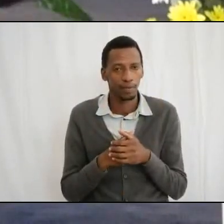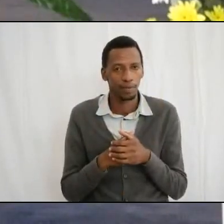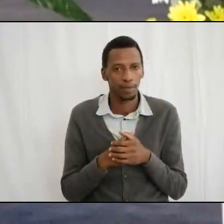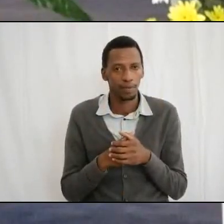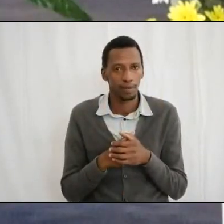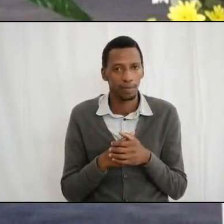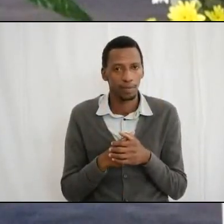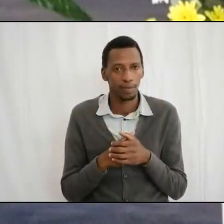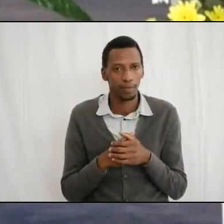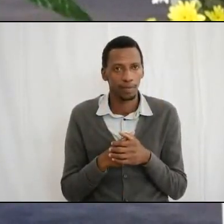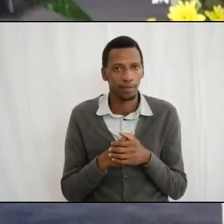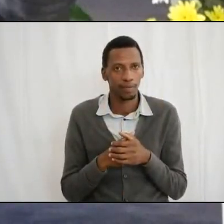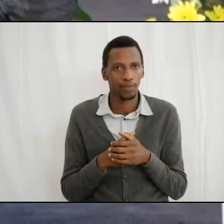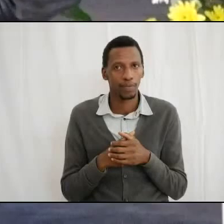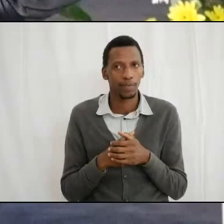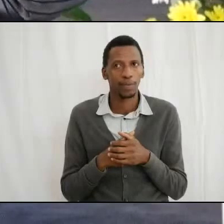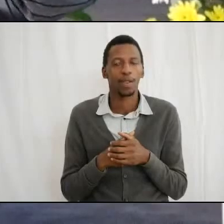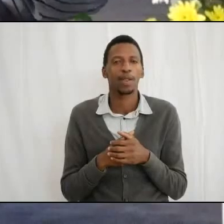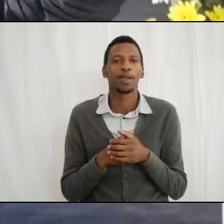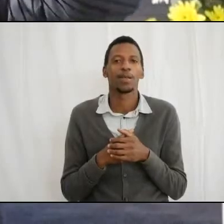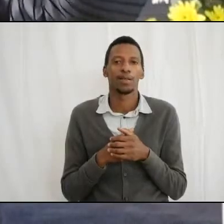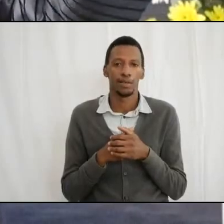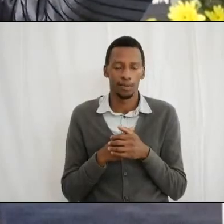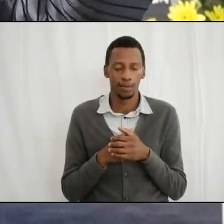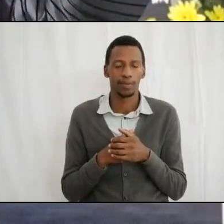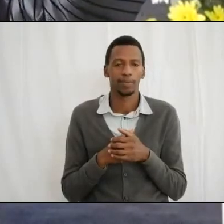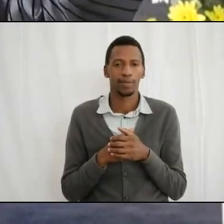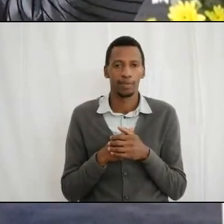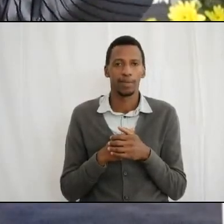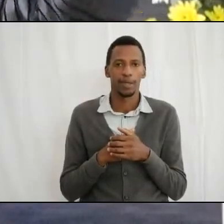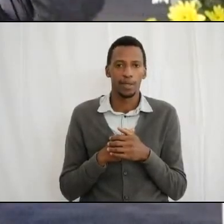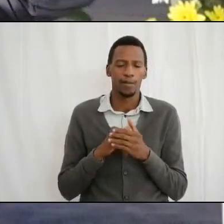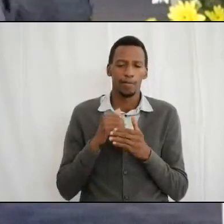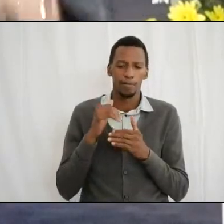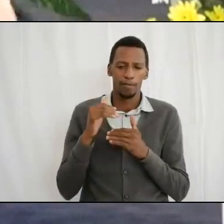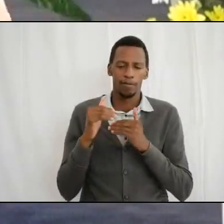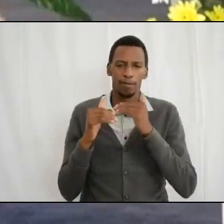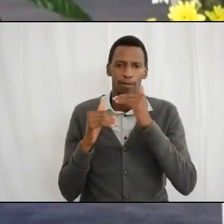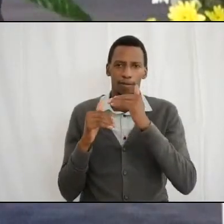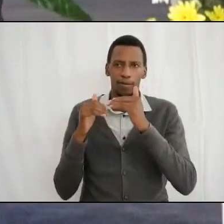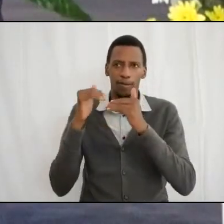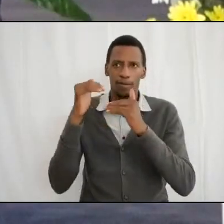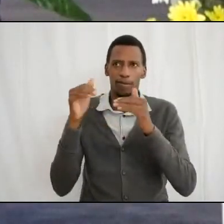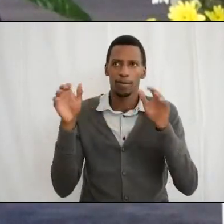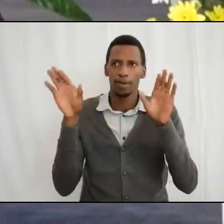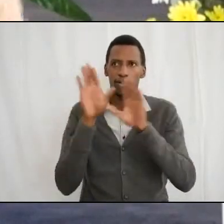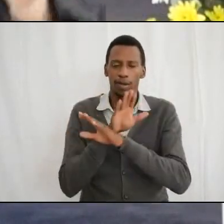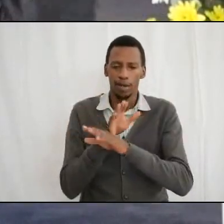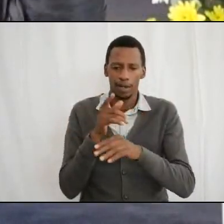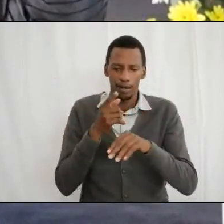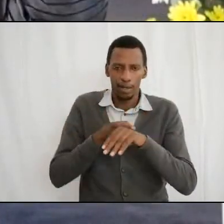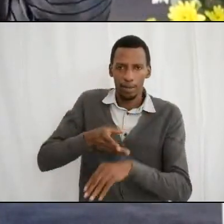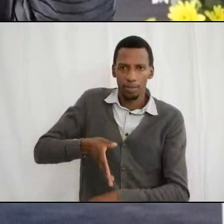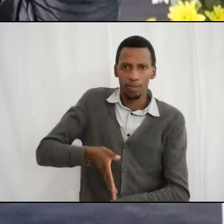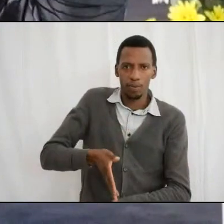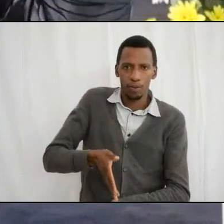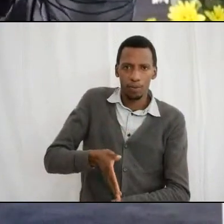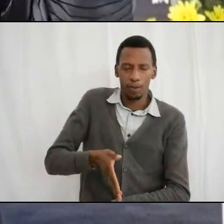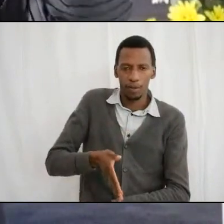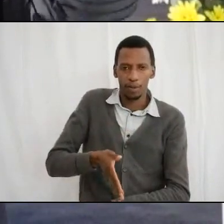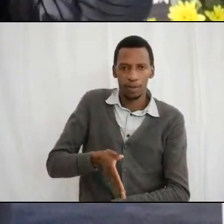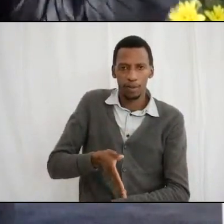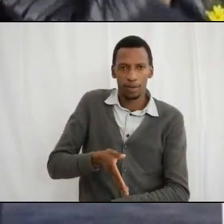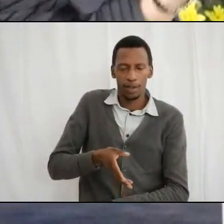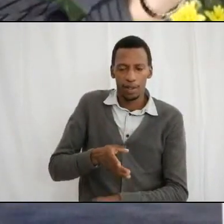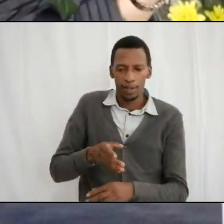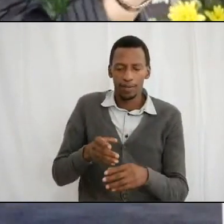actually that final ascent, climbing in the dark. We left at midnight sharp. And